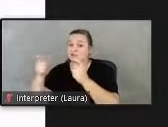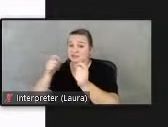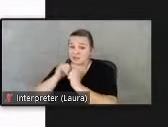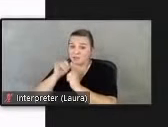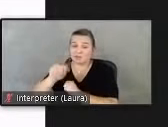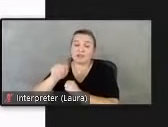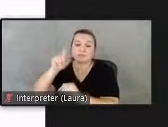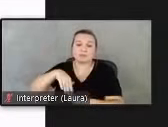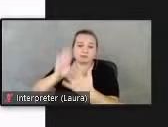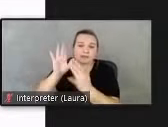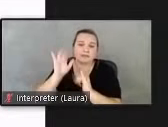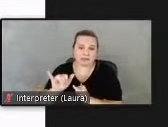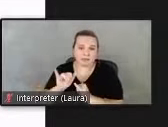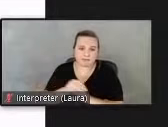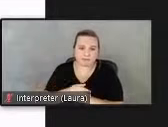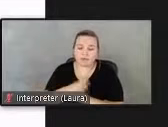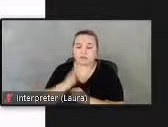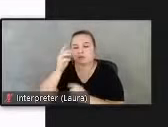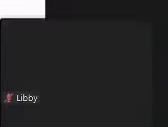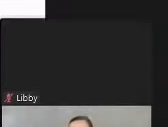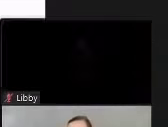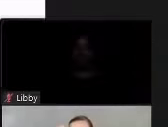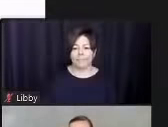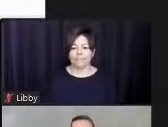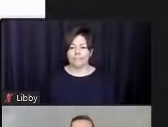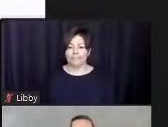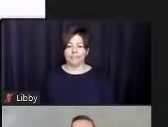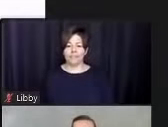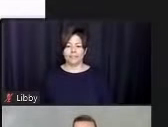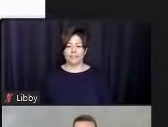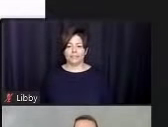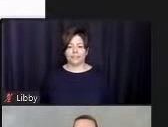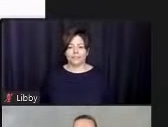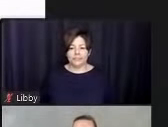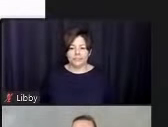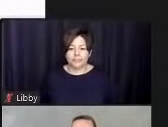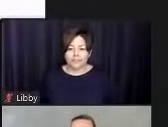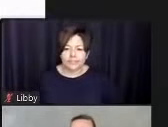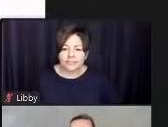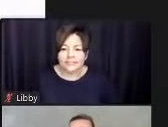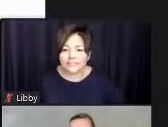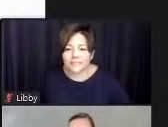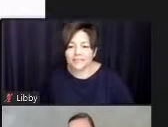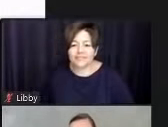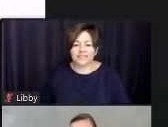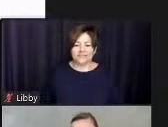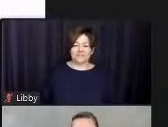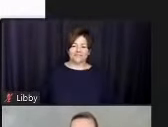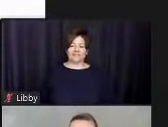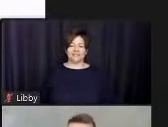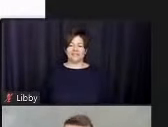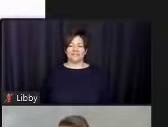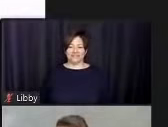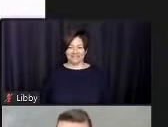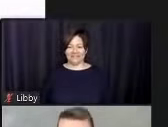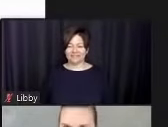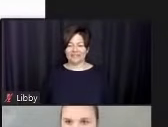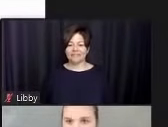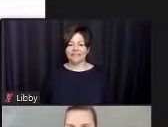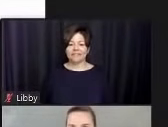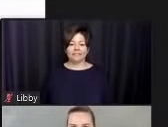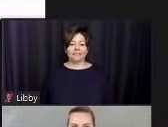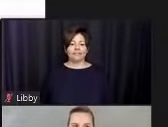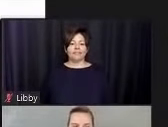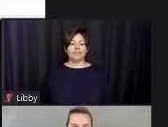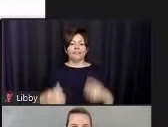So keep this in mind as we talk about this, okay? So let me just try to be a little humorous. As I said, I depressed you. I don't